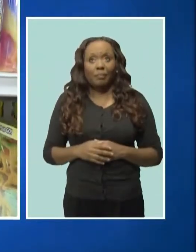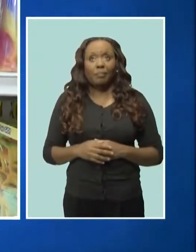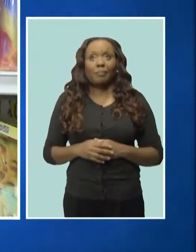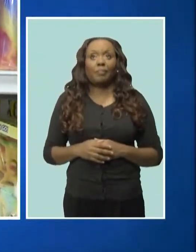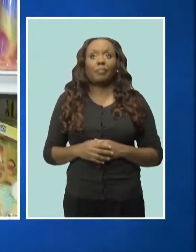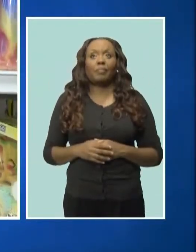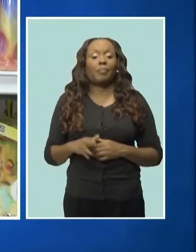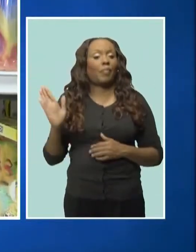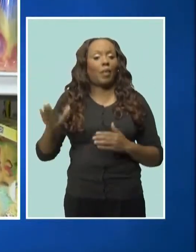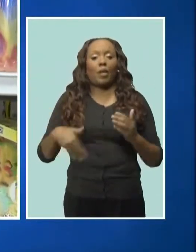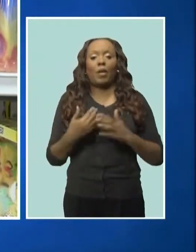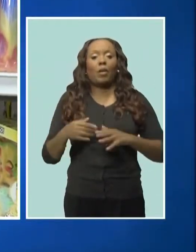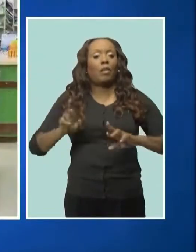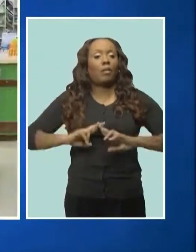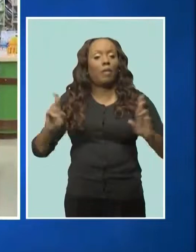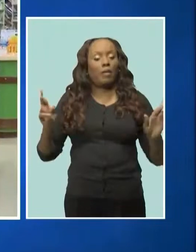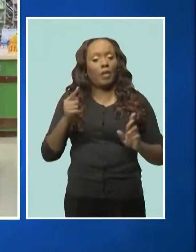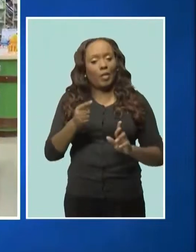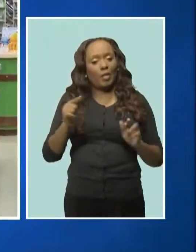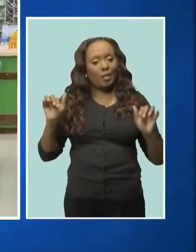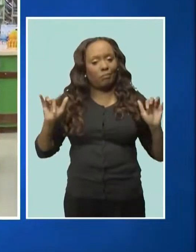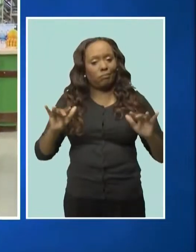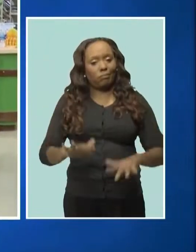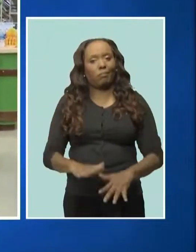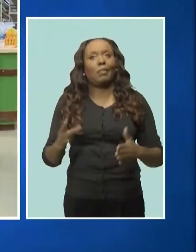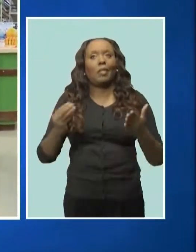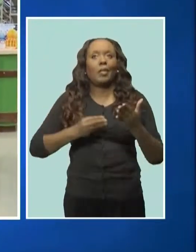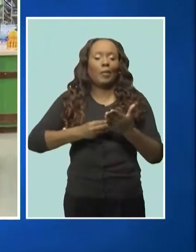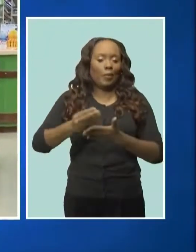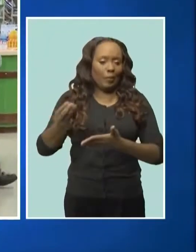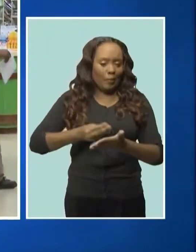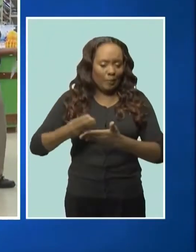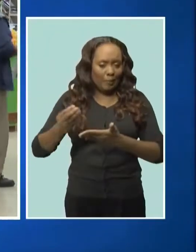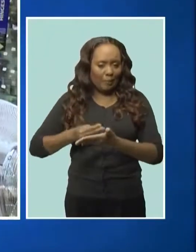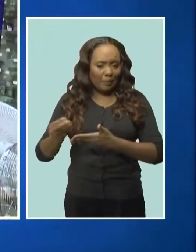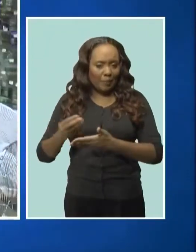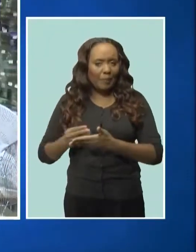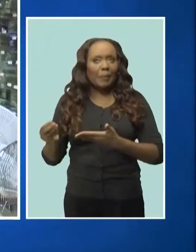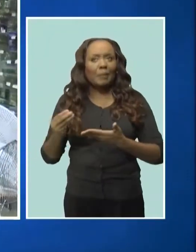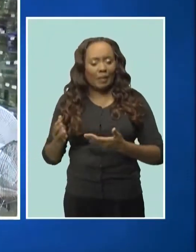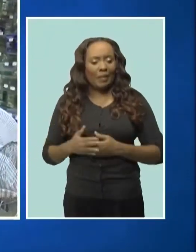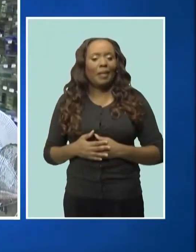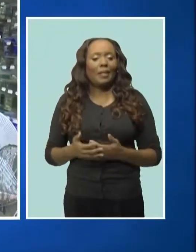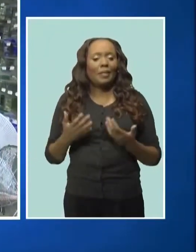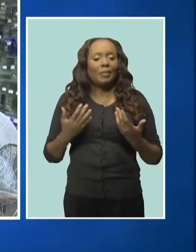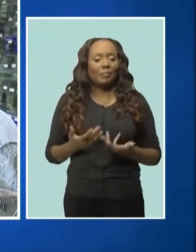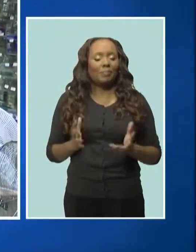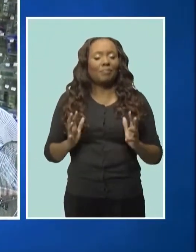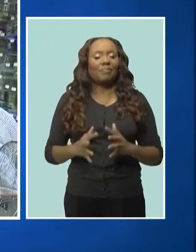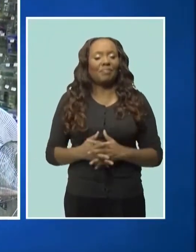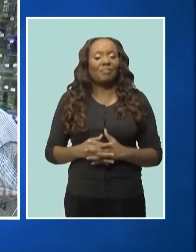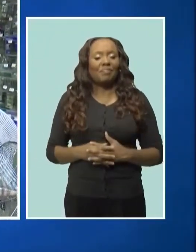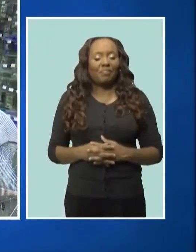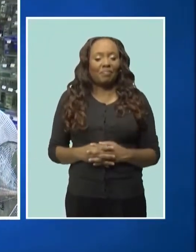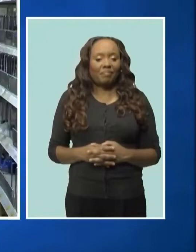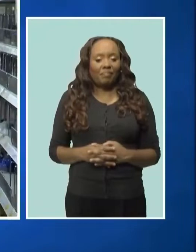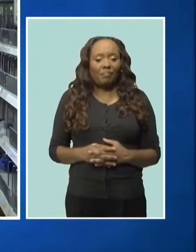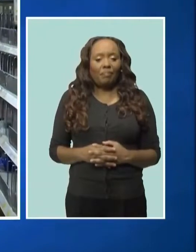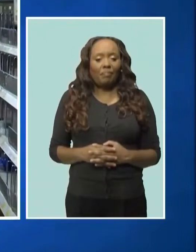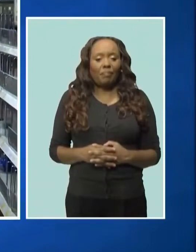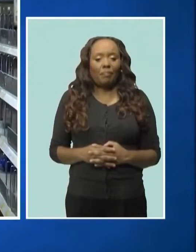stores remain ready to receive those customers who have not yet started preparations. Rachel